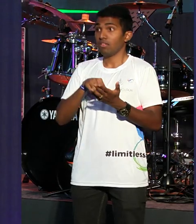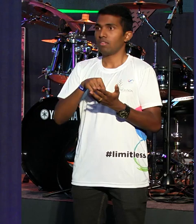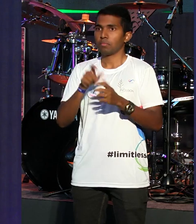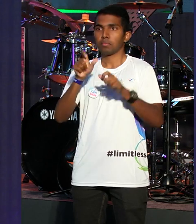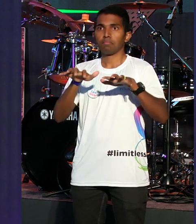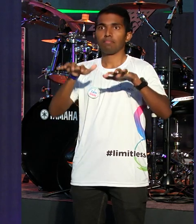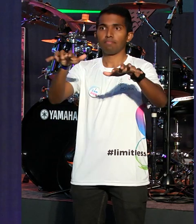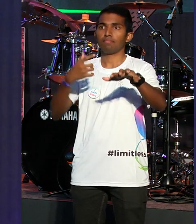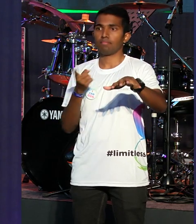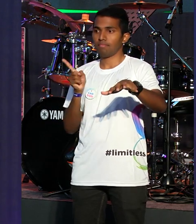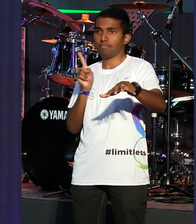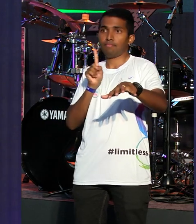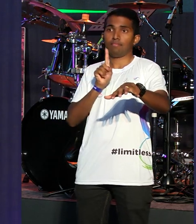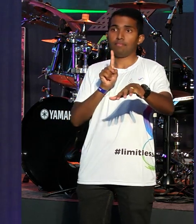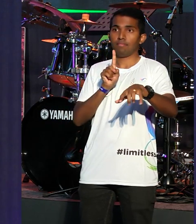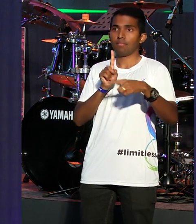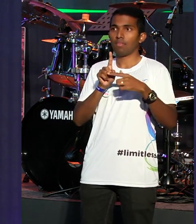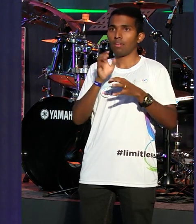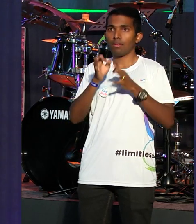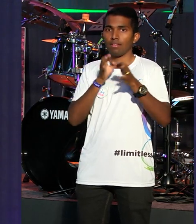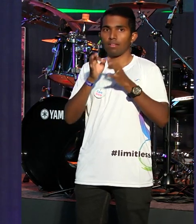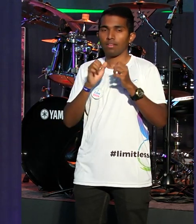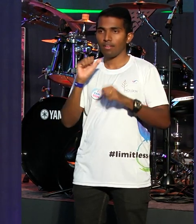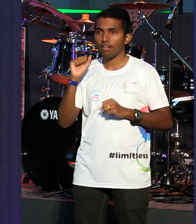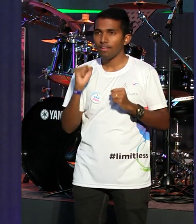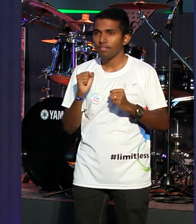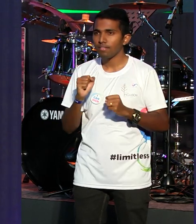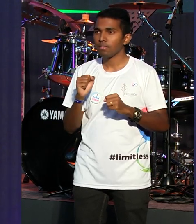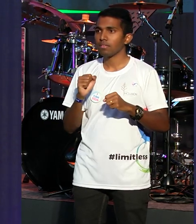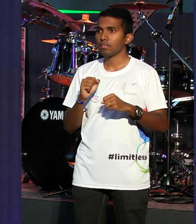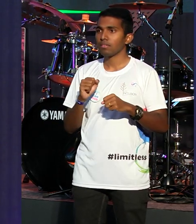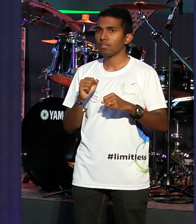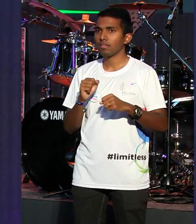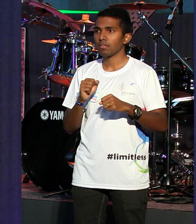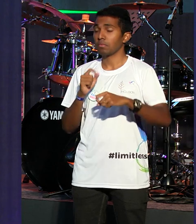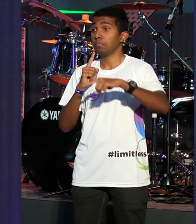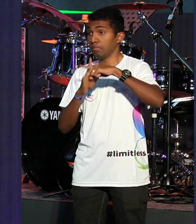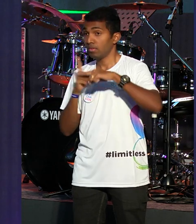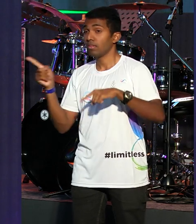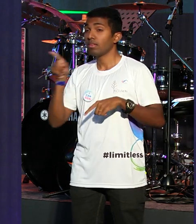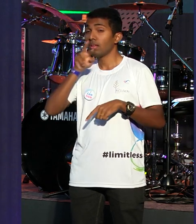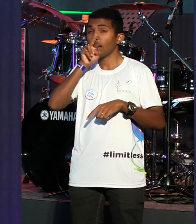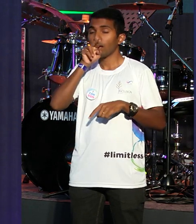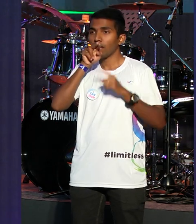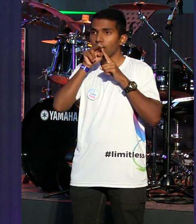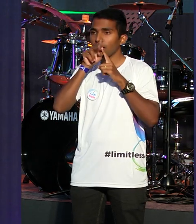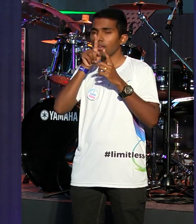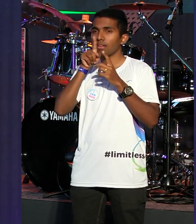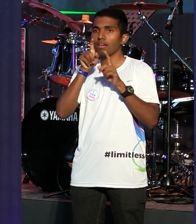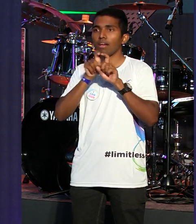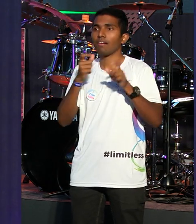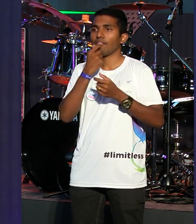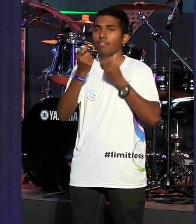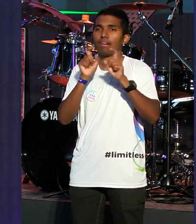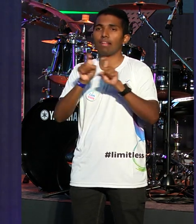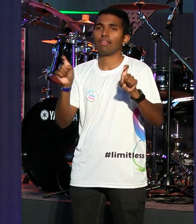which you can hide. I mean, a person may not know I'm a stammerer till I talk to him or till the person asks me a question. So with a lot of